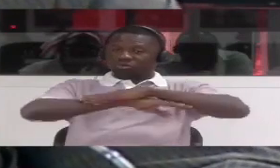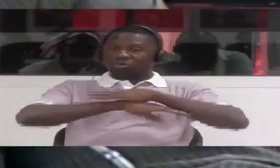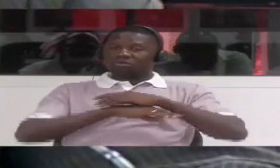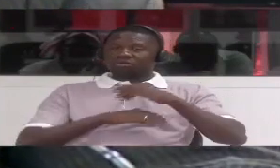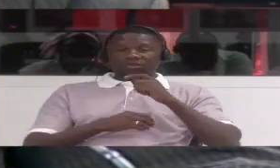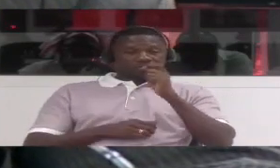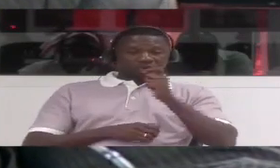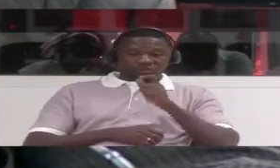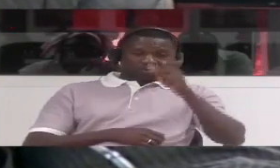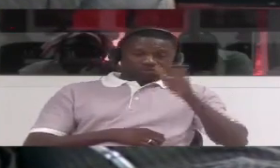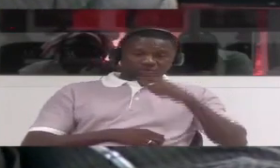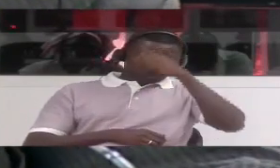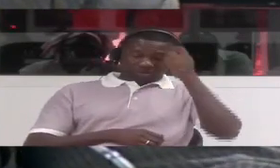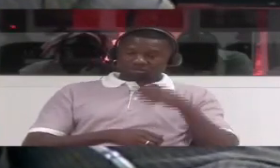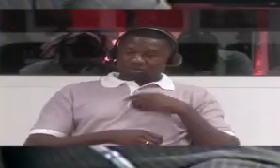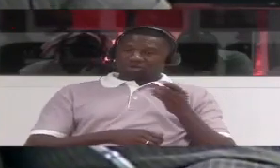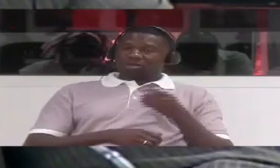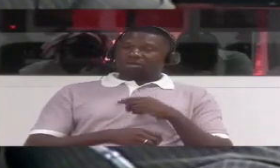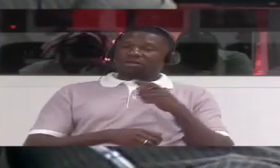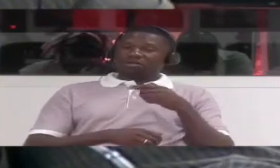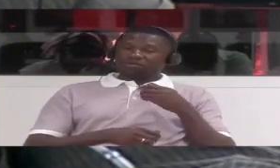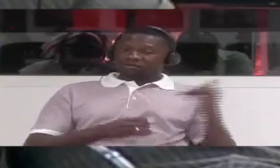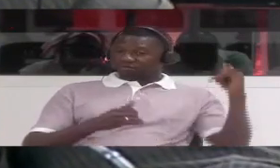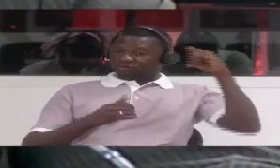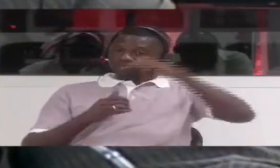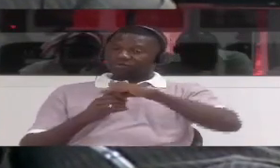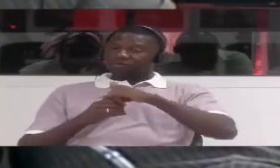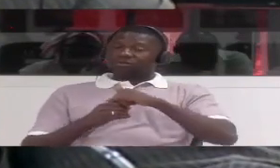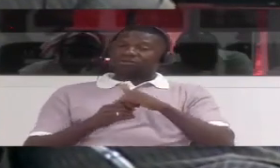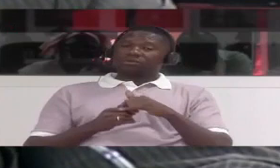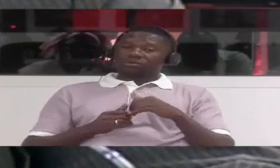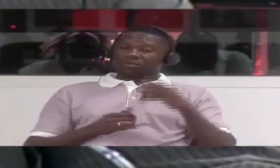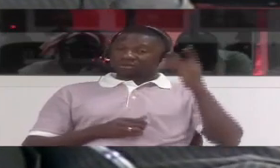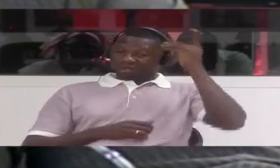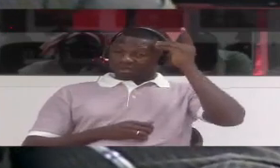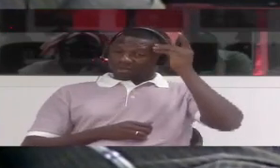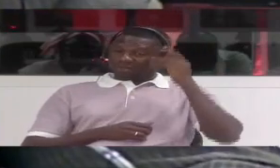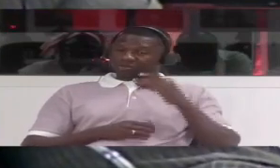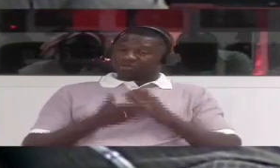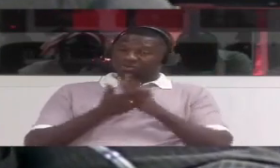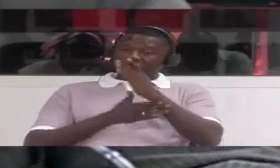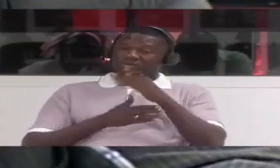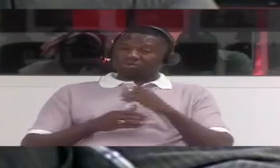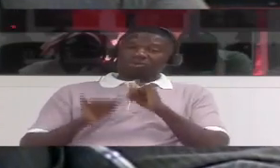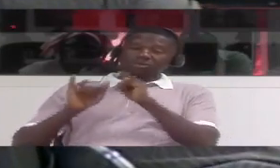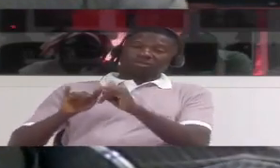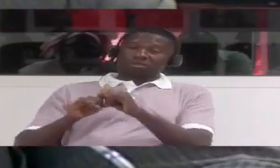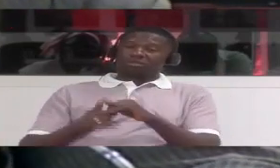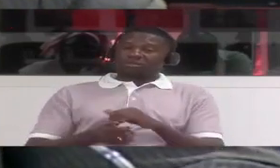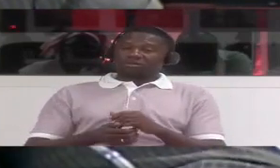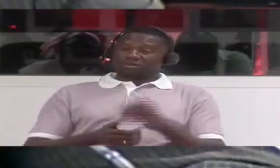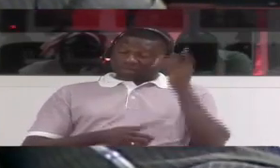diploma. I flew to Dakar to continue my my exile. Dakar, of course, a Francophone